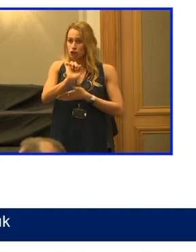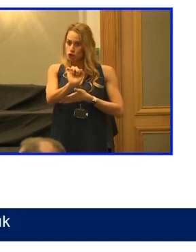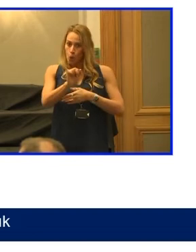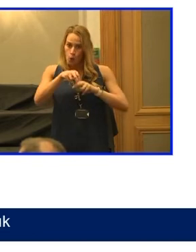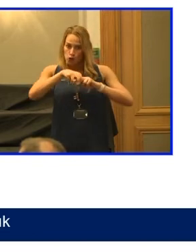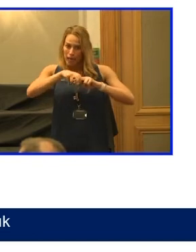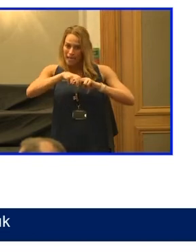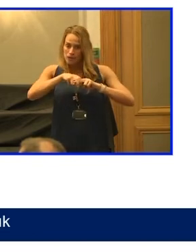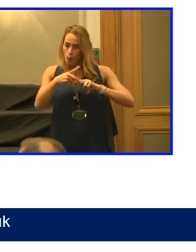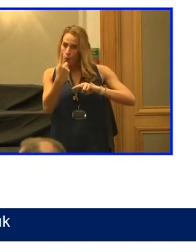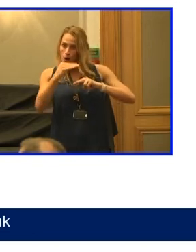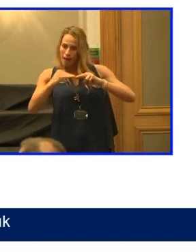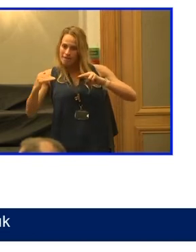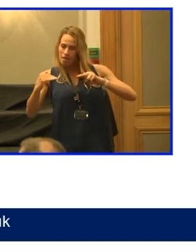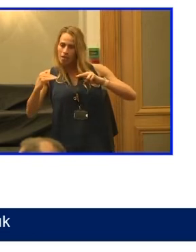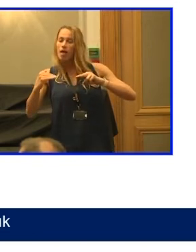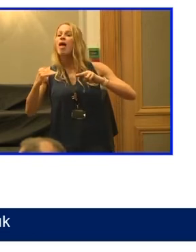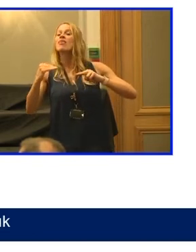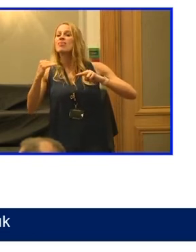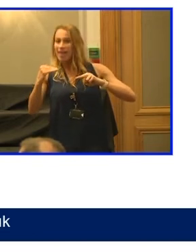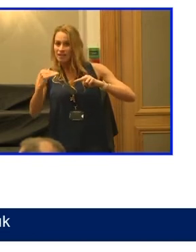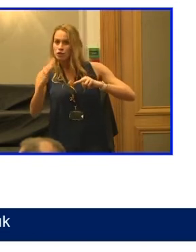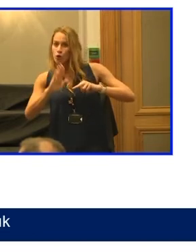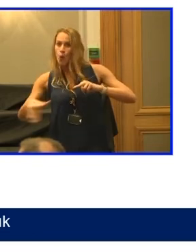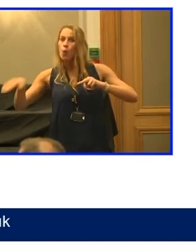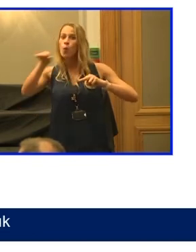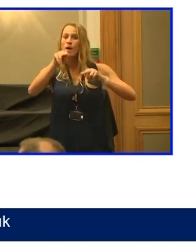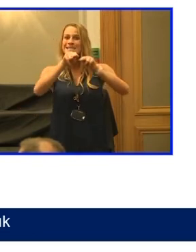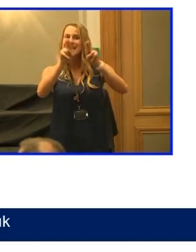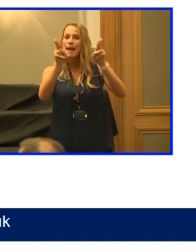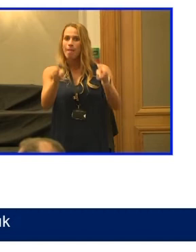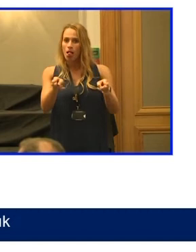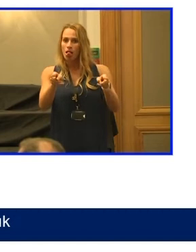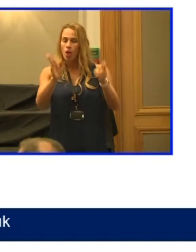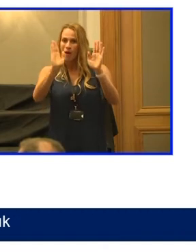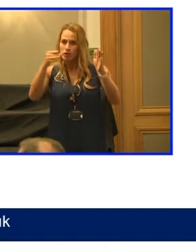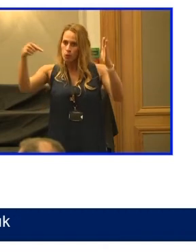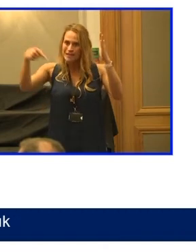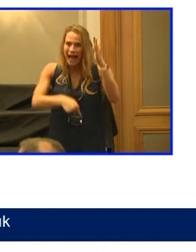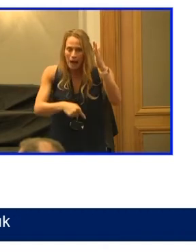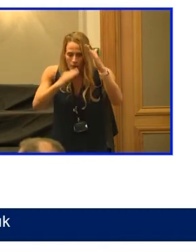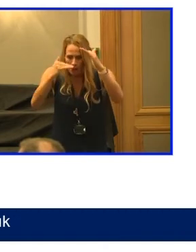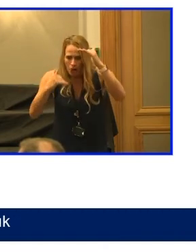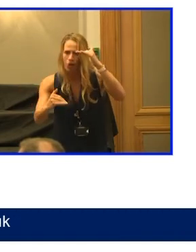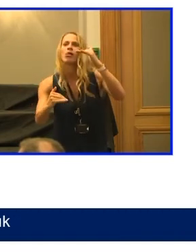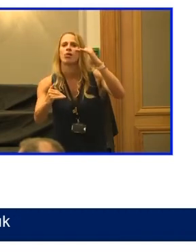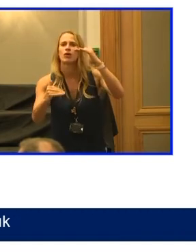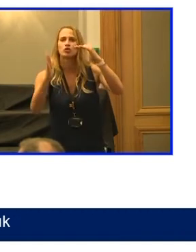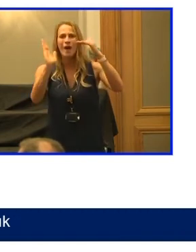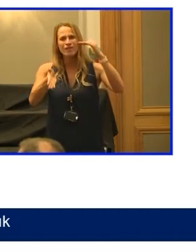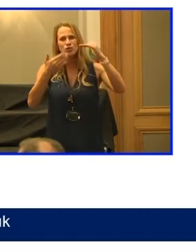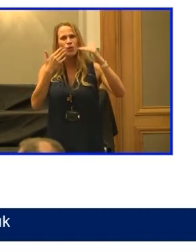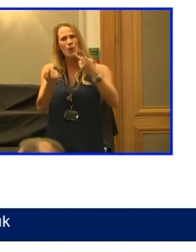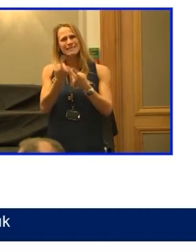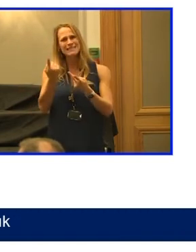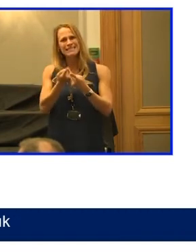one level. Then to interact with, say, a table, you have to go down into it. So that's like stepping down into another